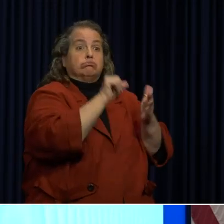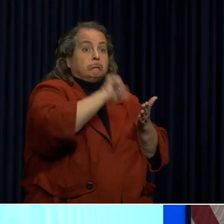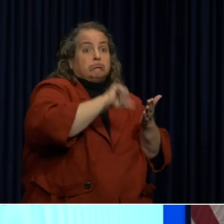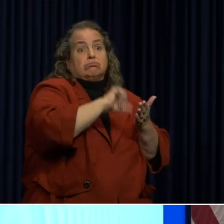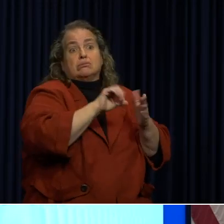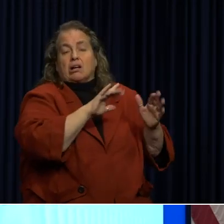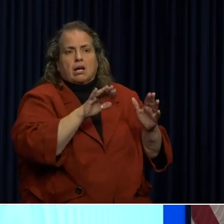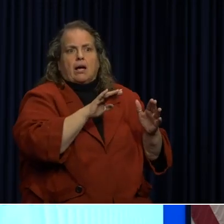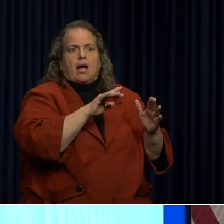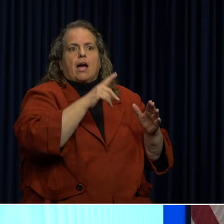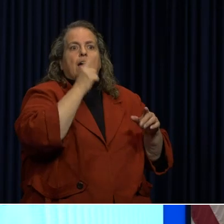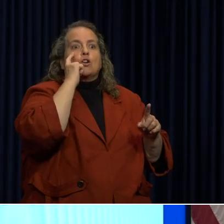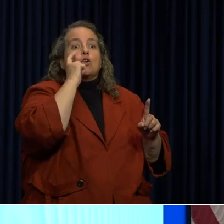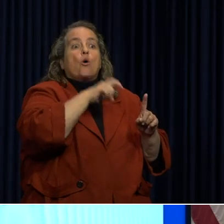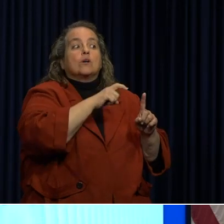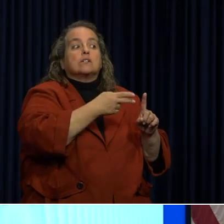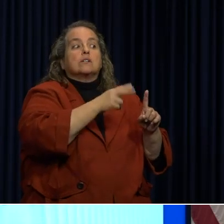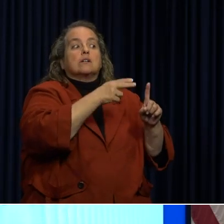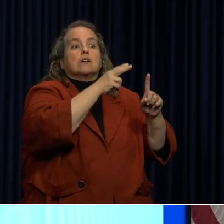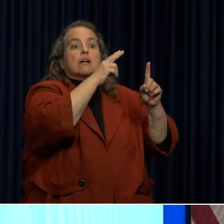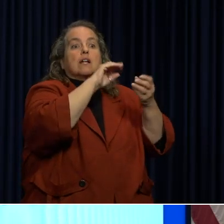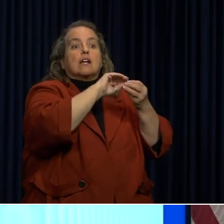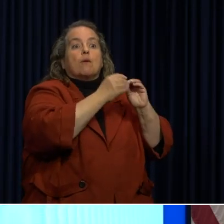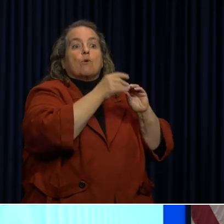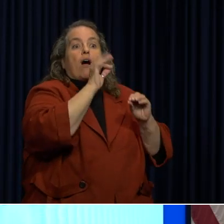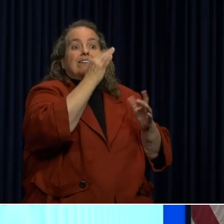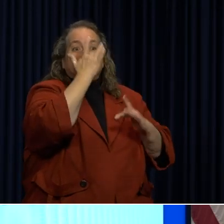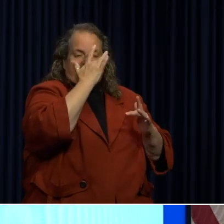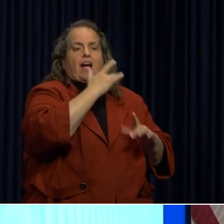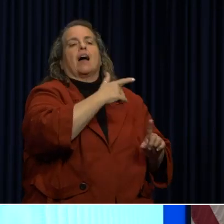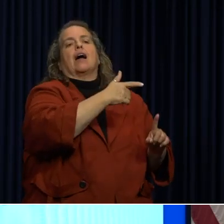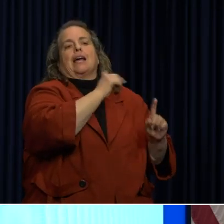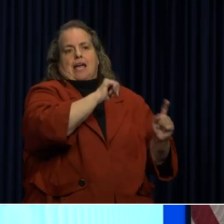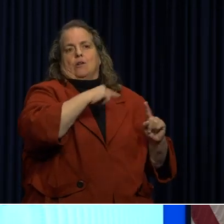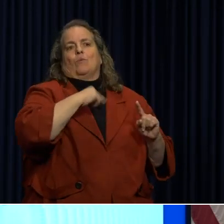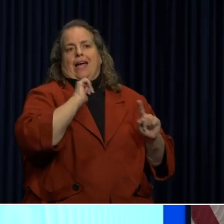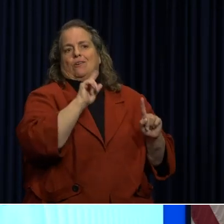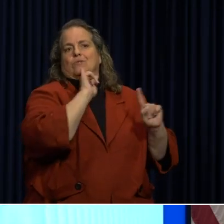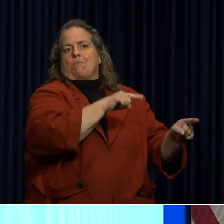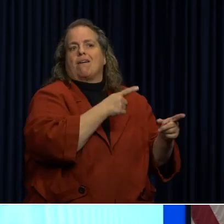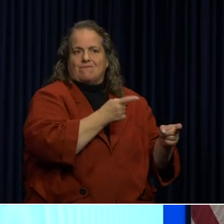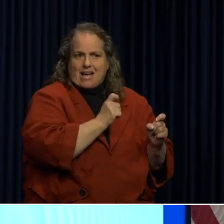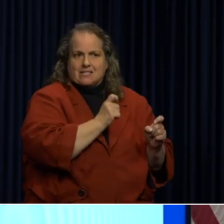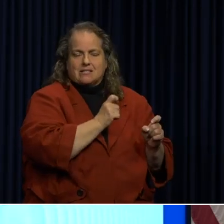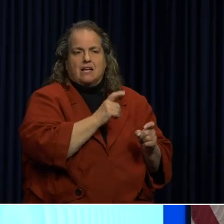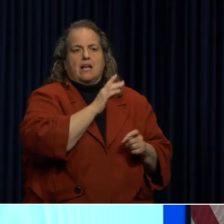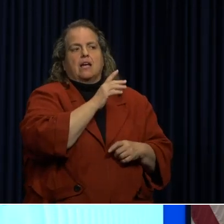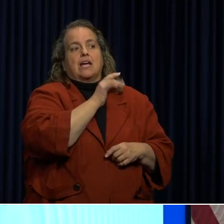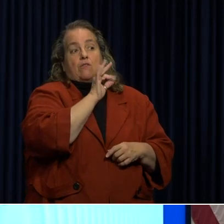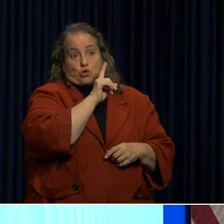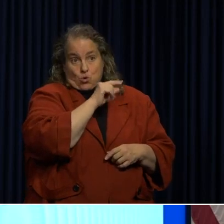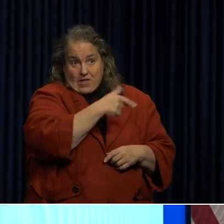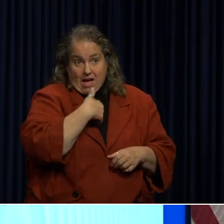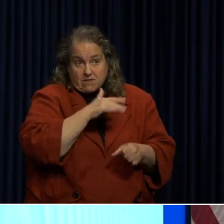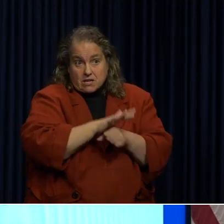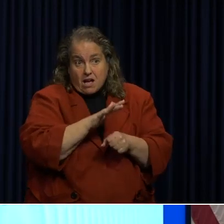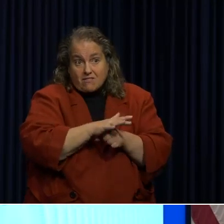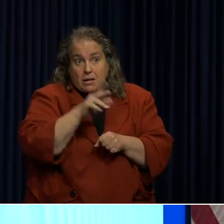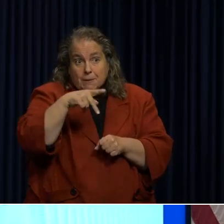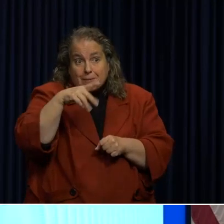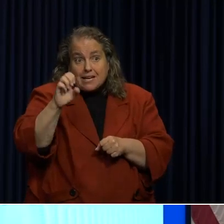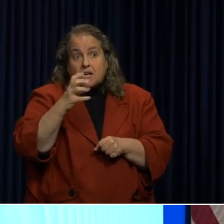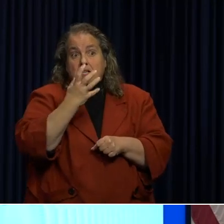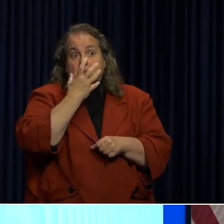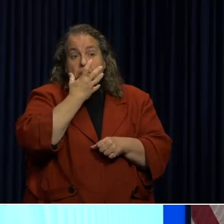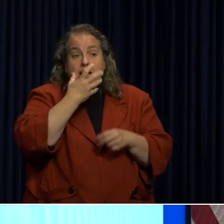aware of the procedures, the PPE, and the rest, and ought to give us a good look at what